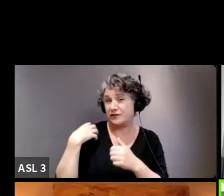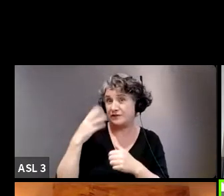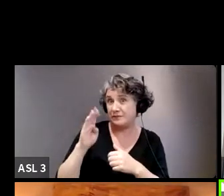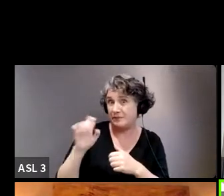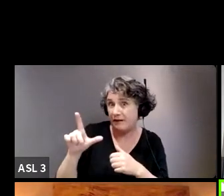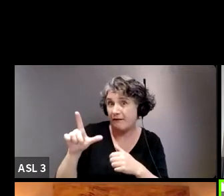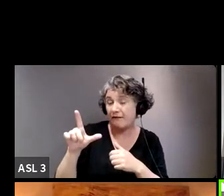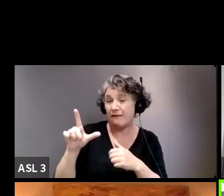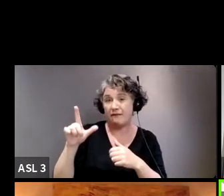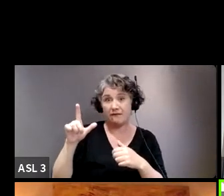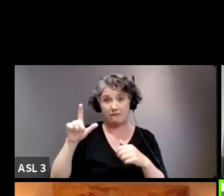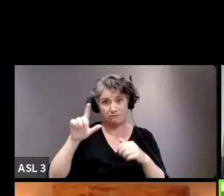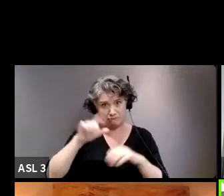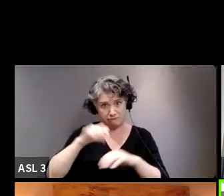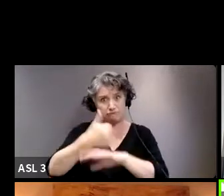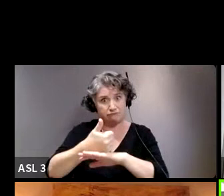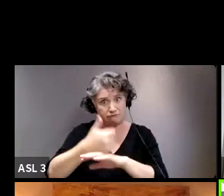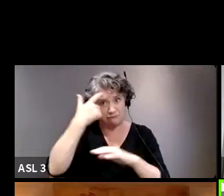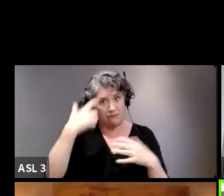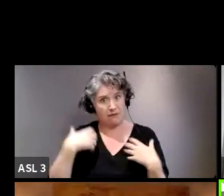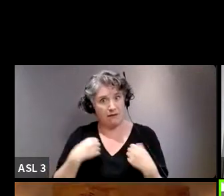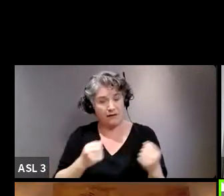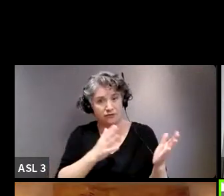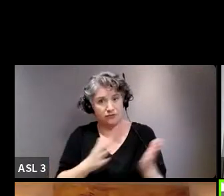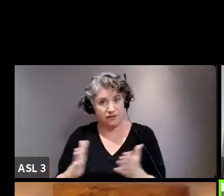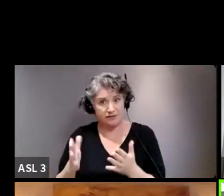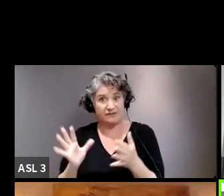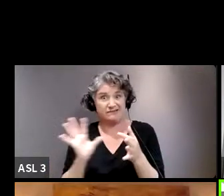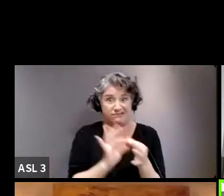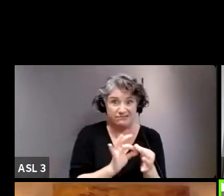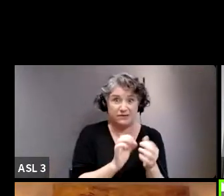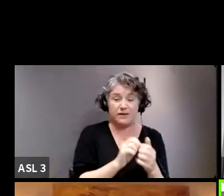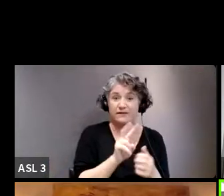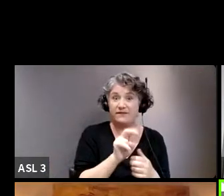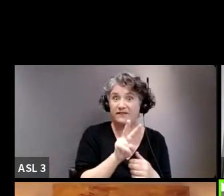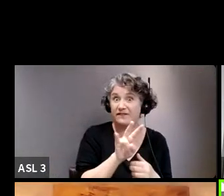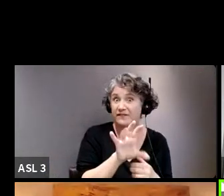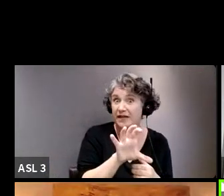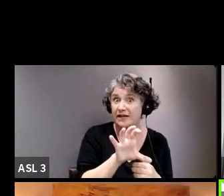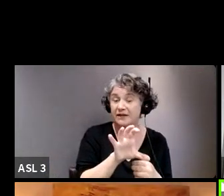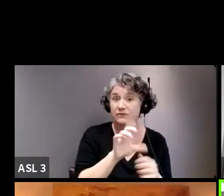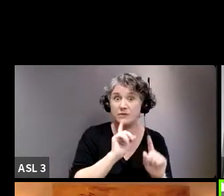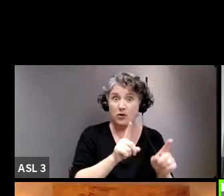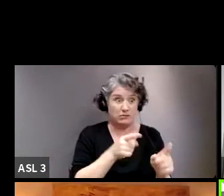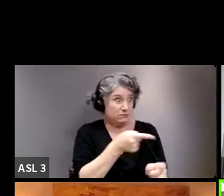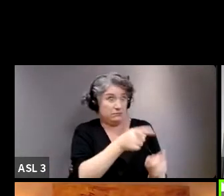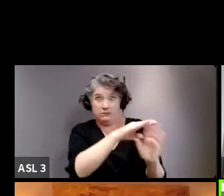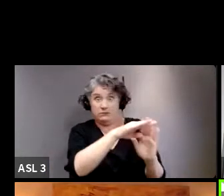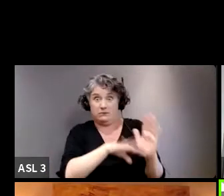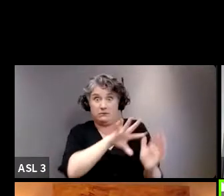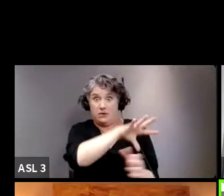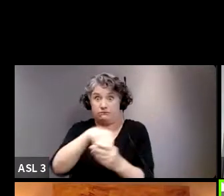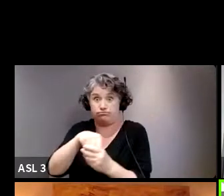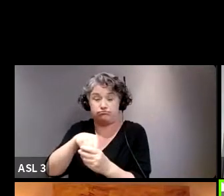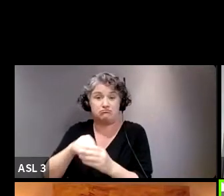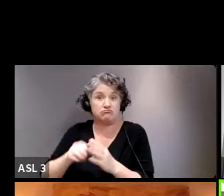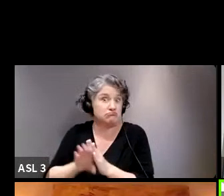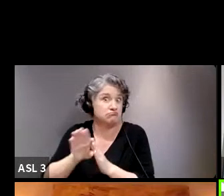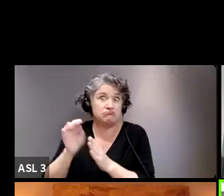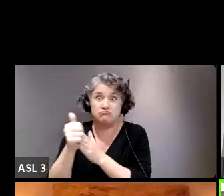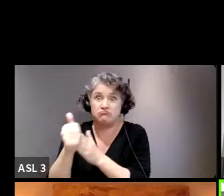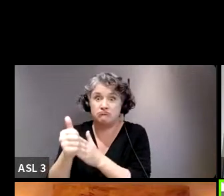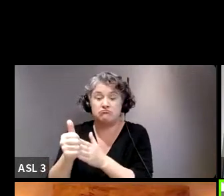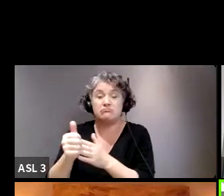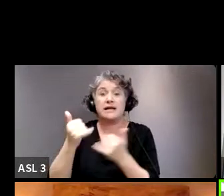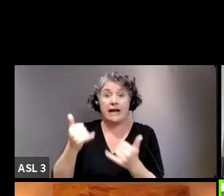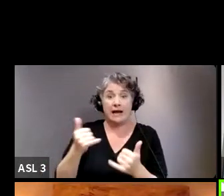strategy that specifically aligns with the vivid research report that is now under the guidance of the now approved city of